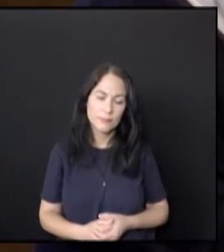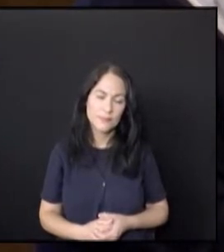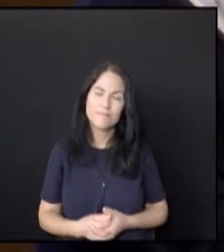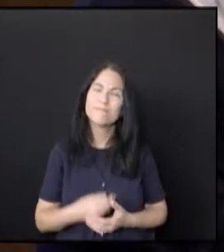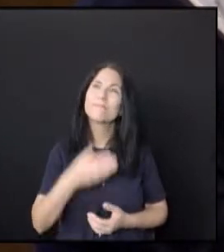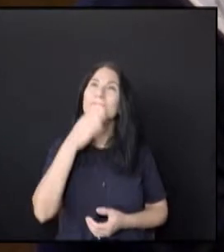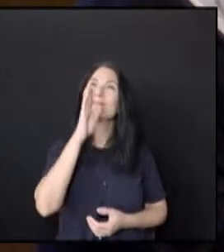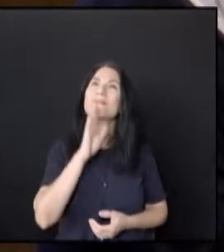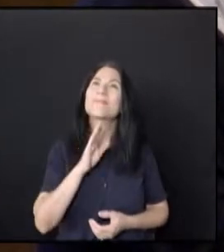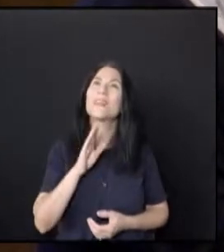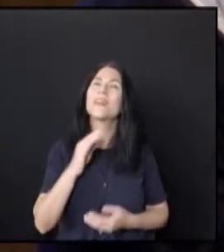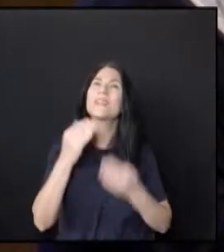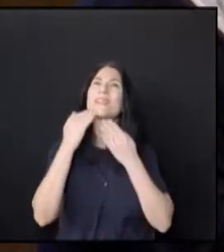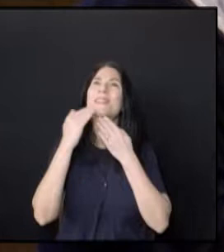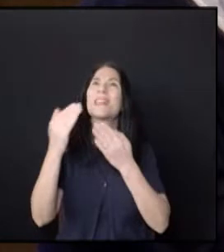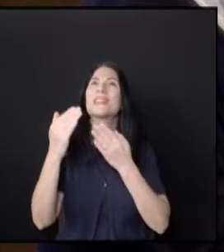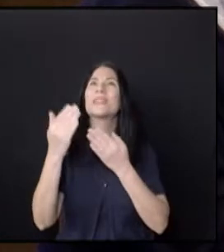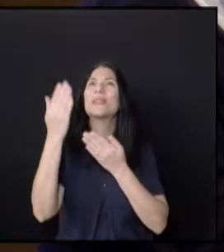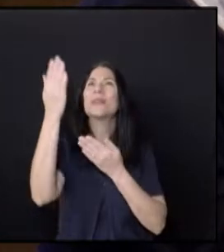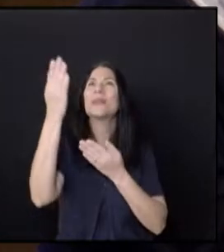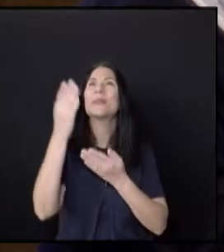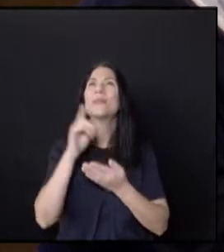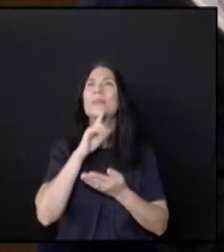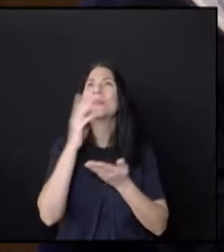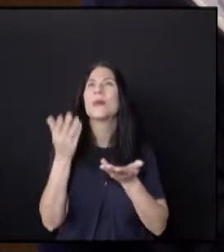We thank you that you are in our midst.